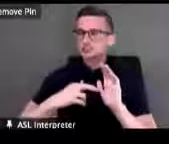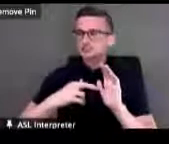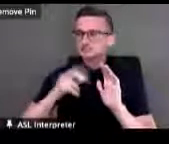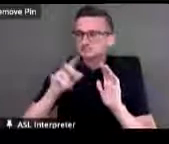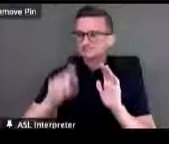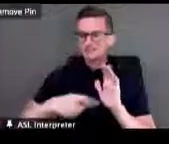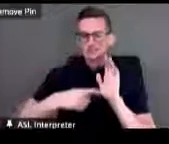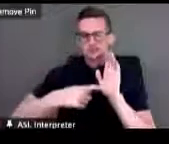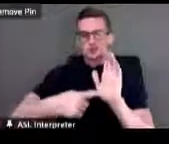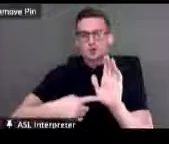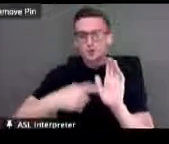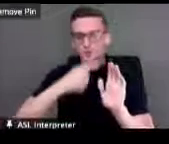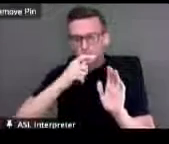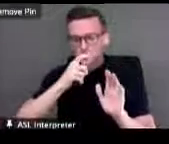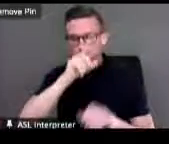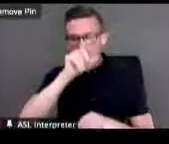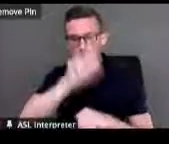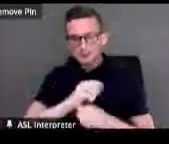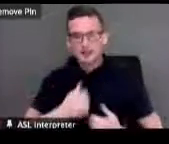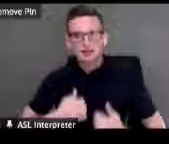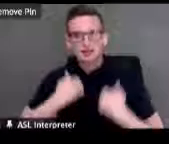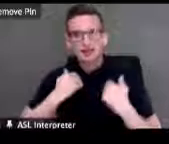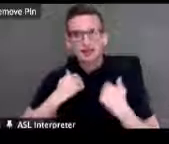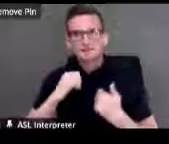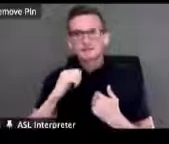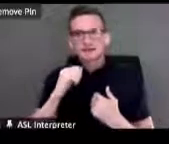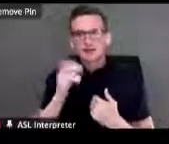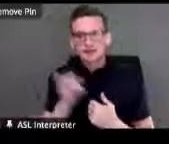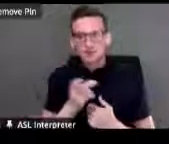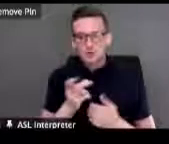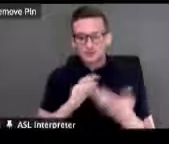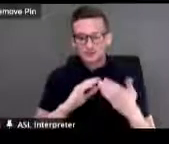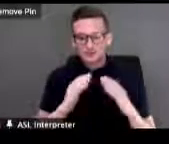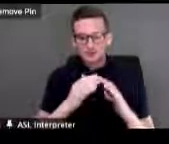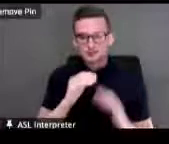actual community of Antelope Valley and Santa Clarita.